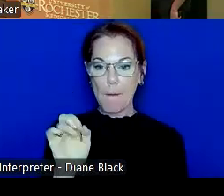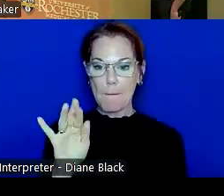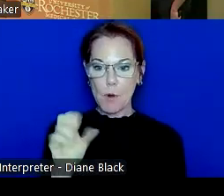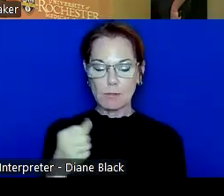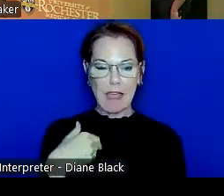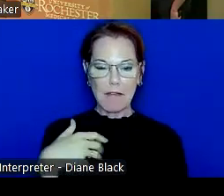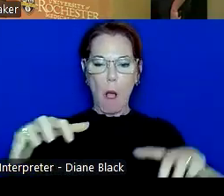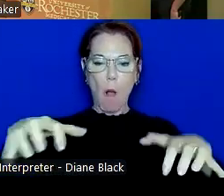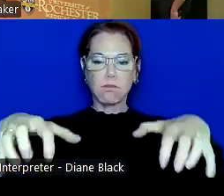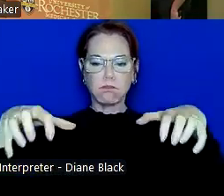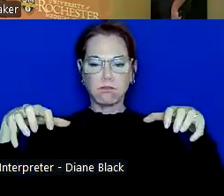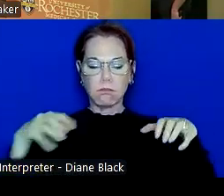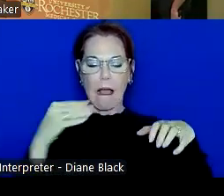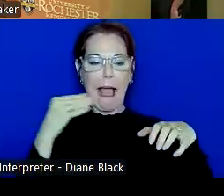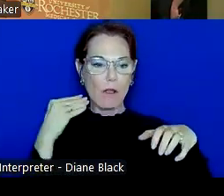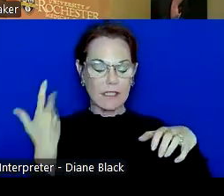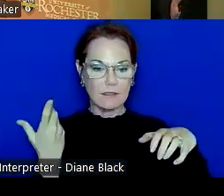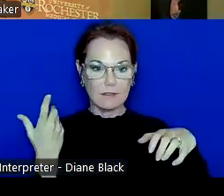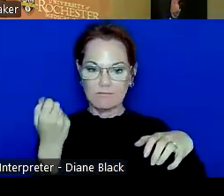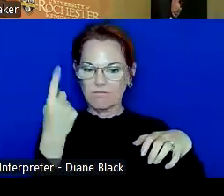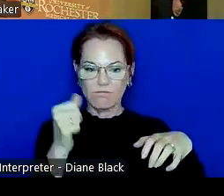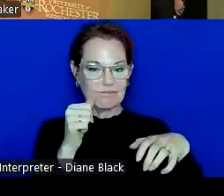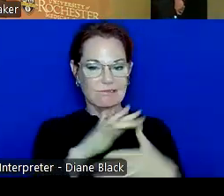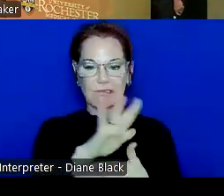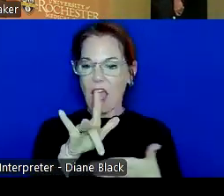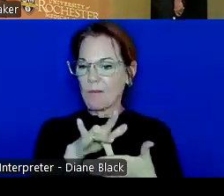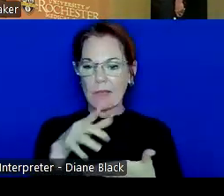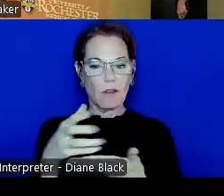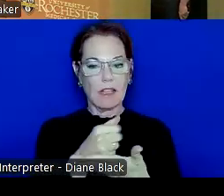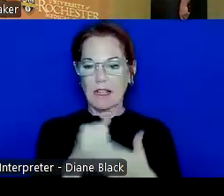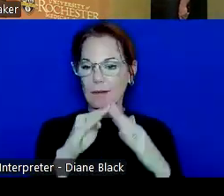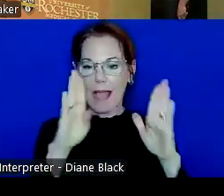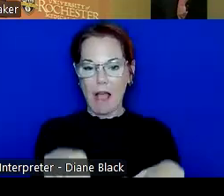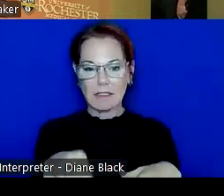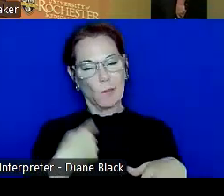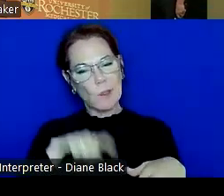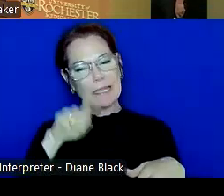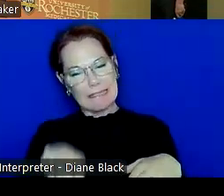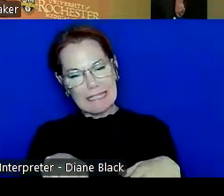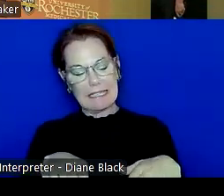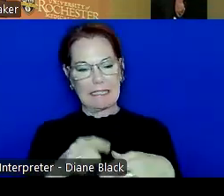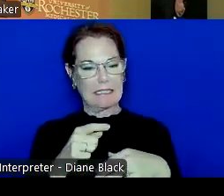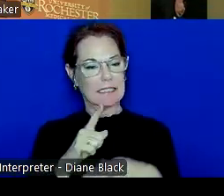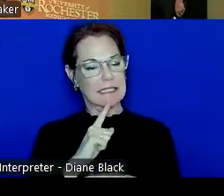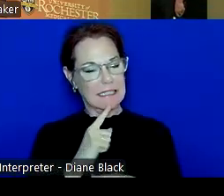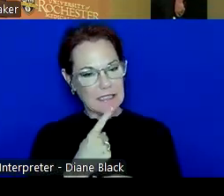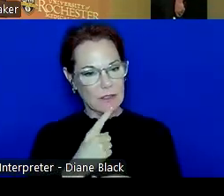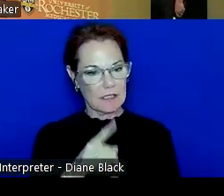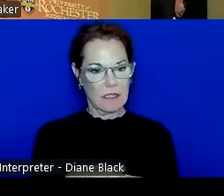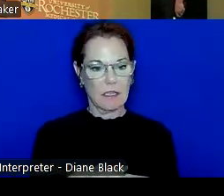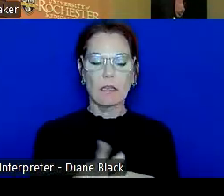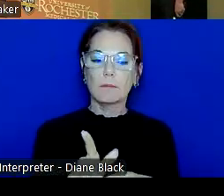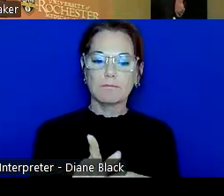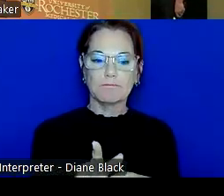housing, but not the kind of middle-income housing which is so desperately needed. We have locked our minds and in most instances closed